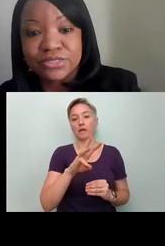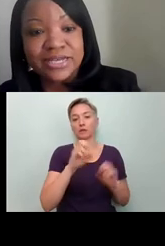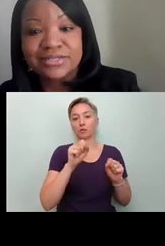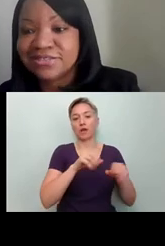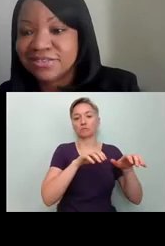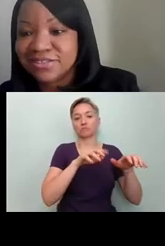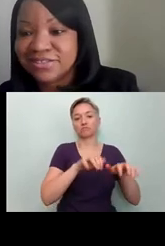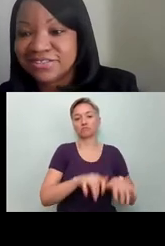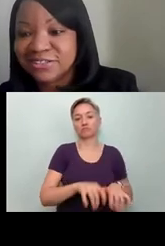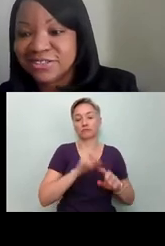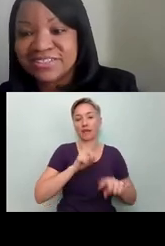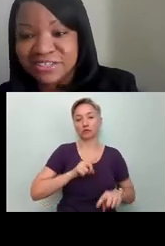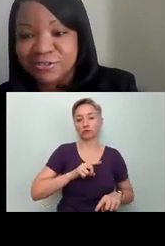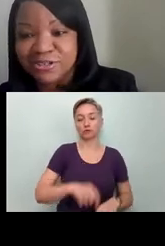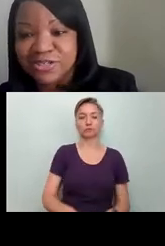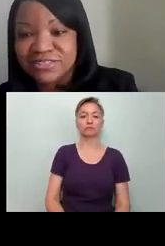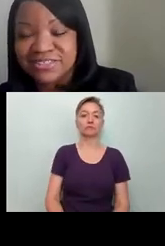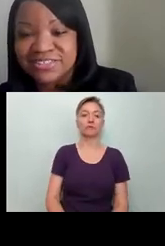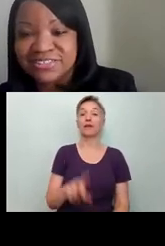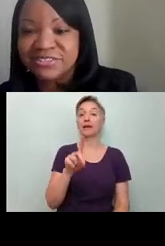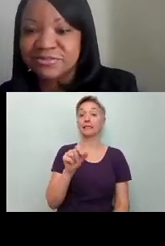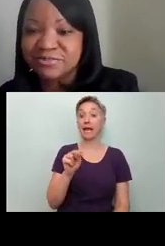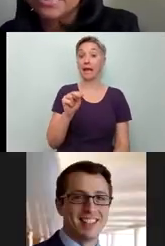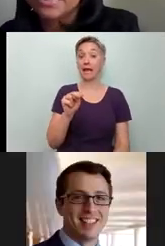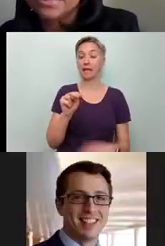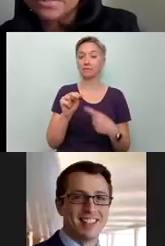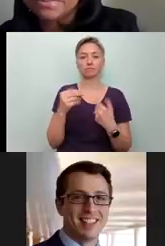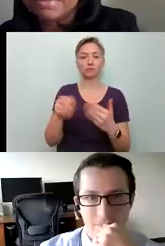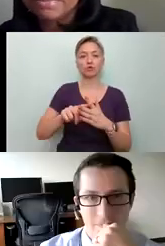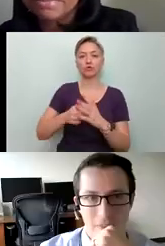And so Dan is actually gonna get us started, I think, with our question and answers.